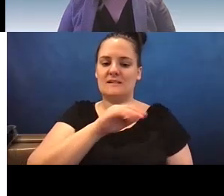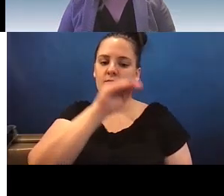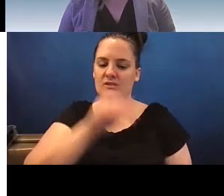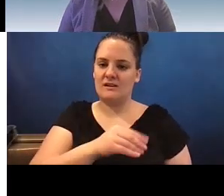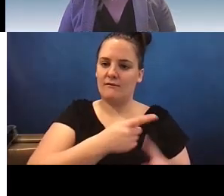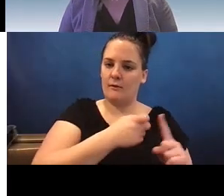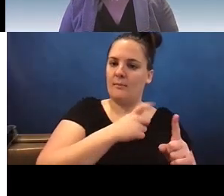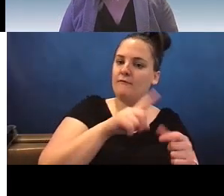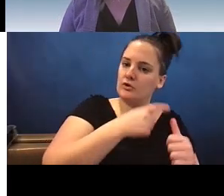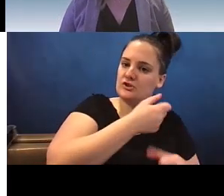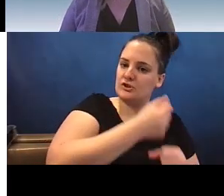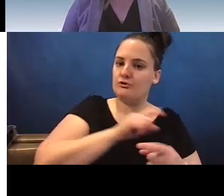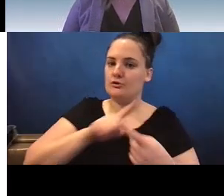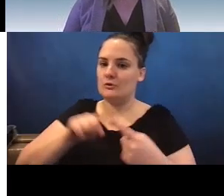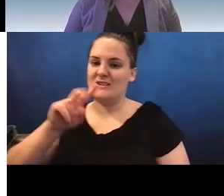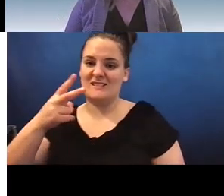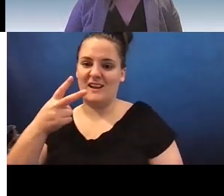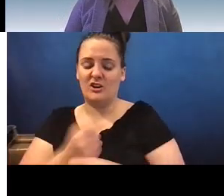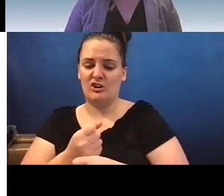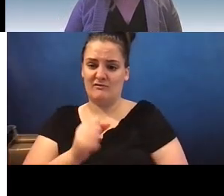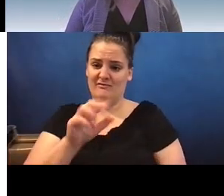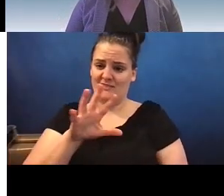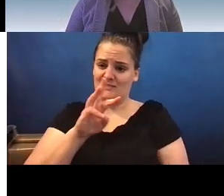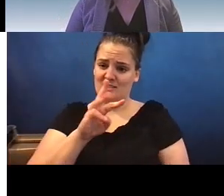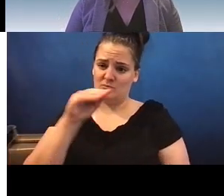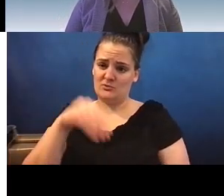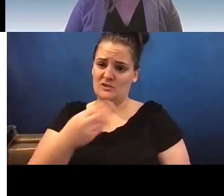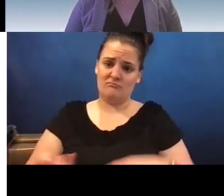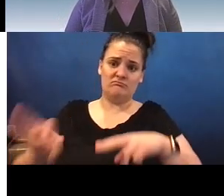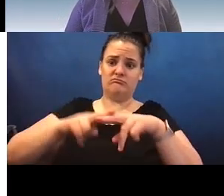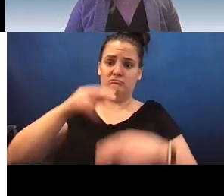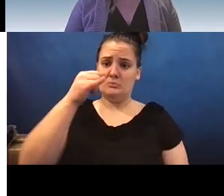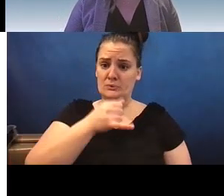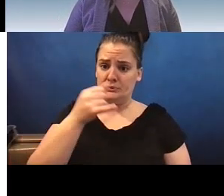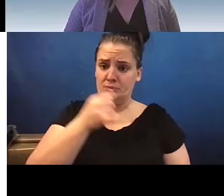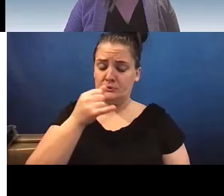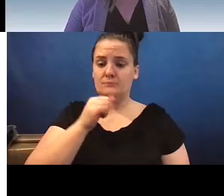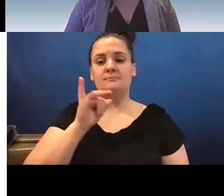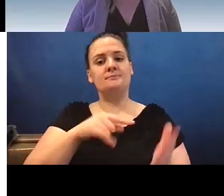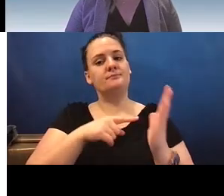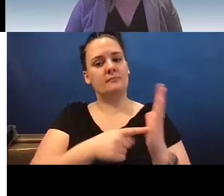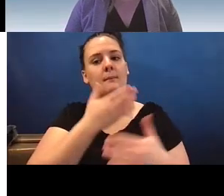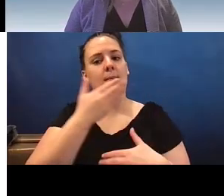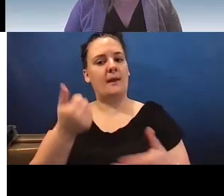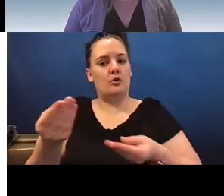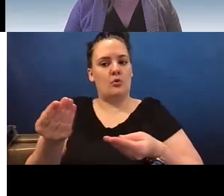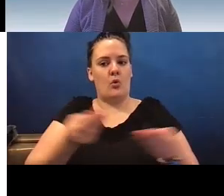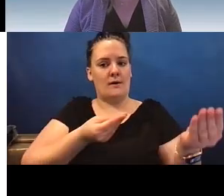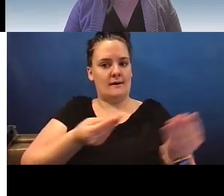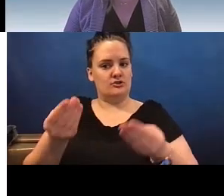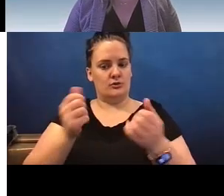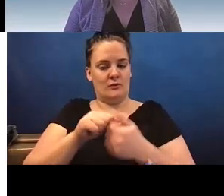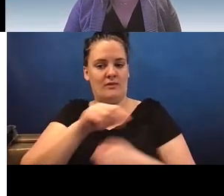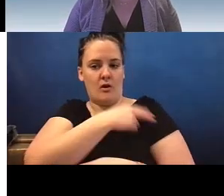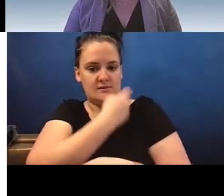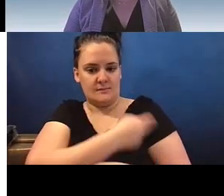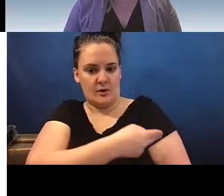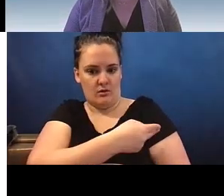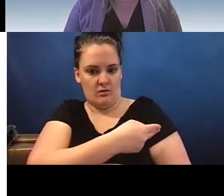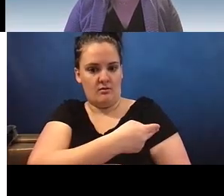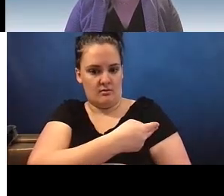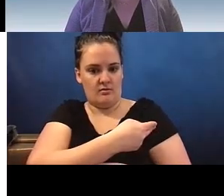shows better coordination with the hospitals and the RAEs, which means for the Health First Colorado members, they are